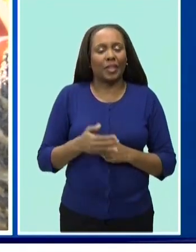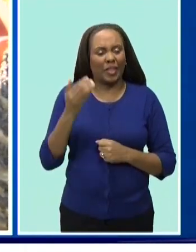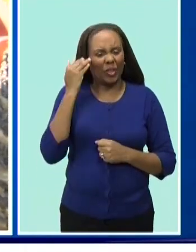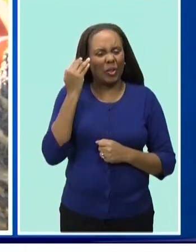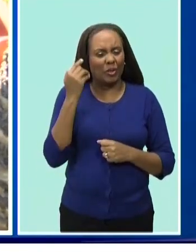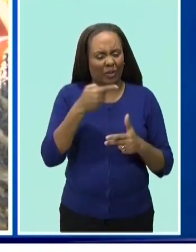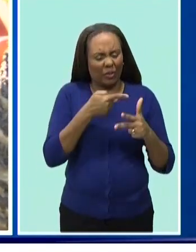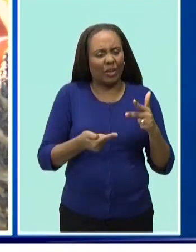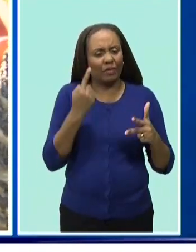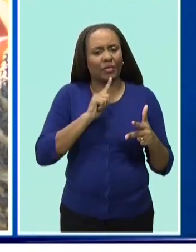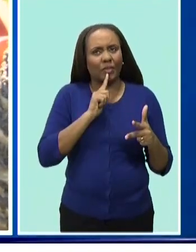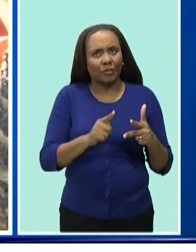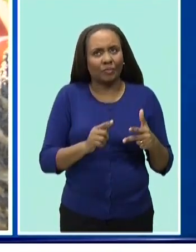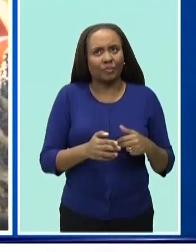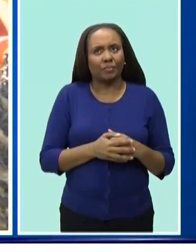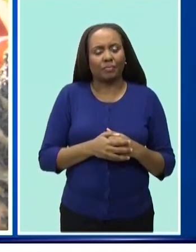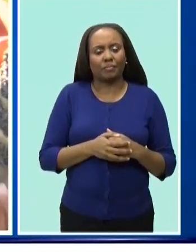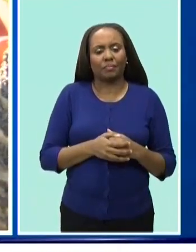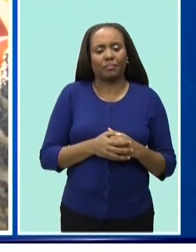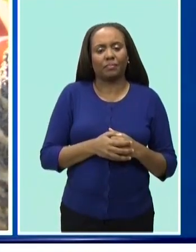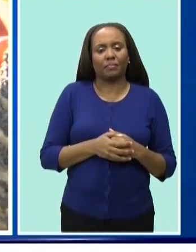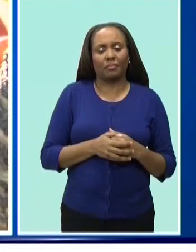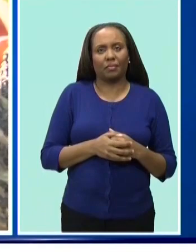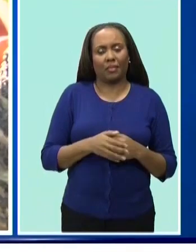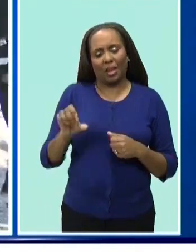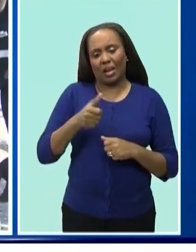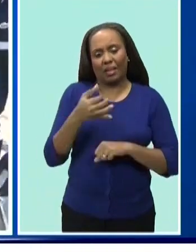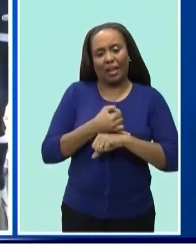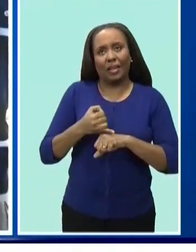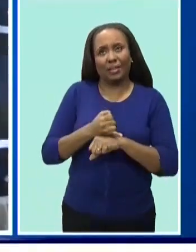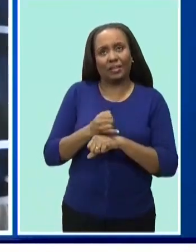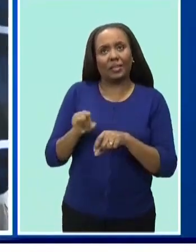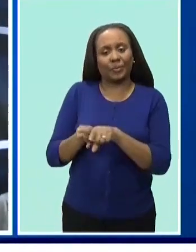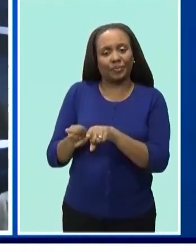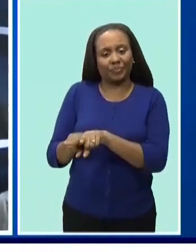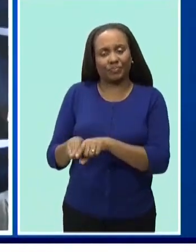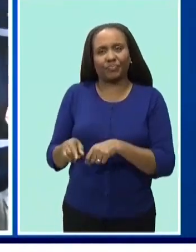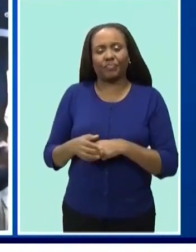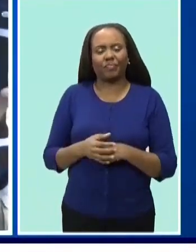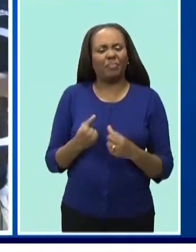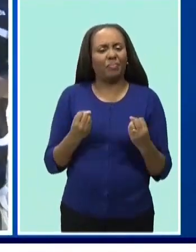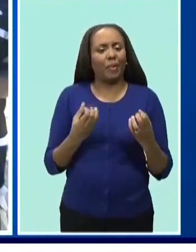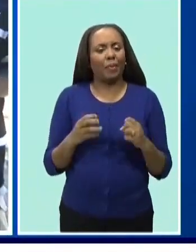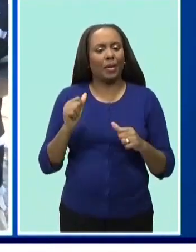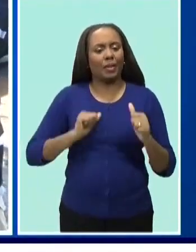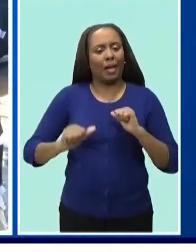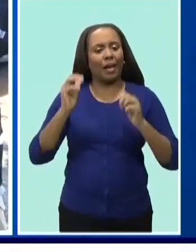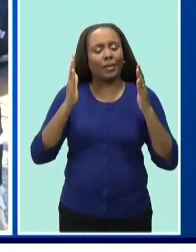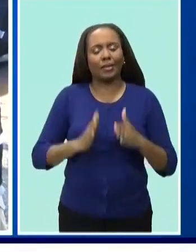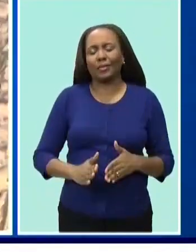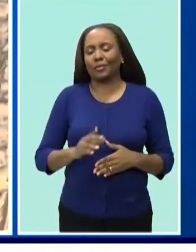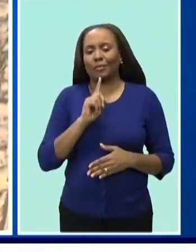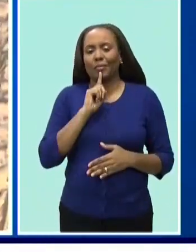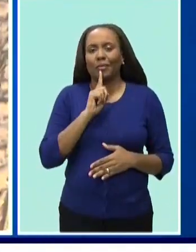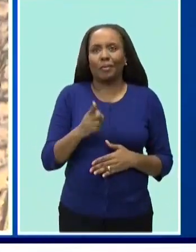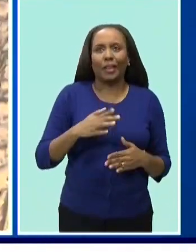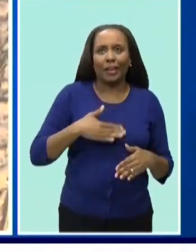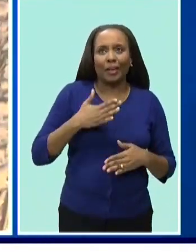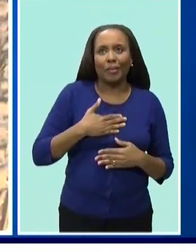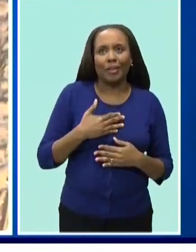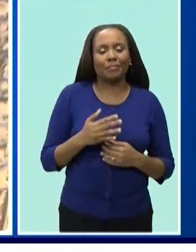ones for sure, but the other islands too. Many of the actors welcomed the good news about the production. I